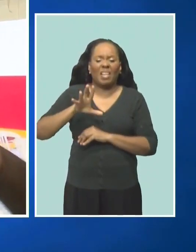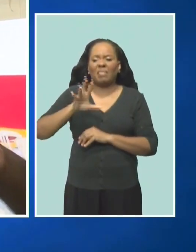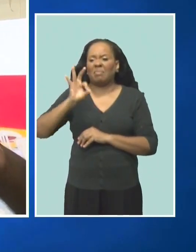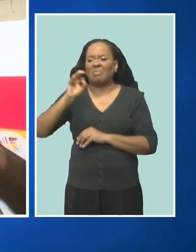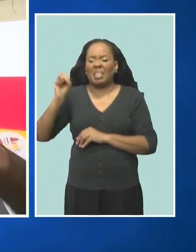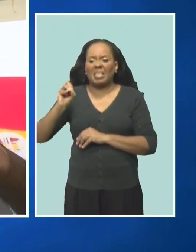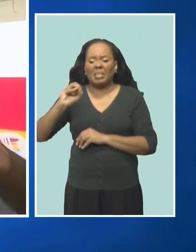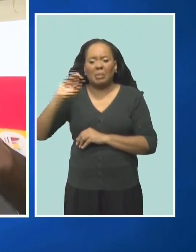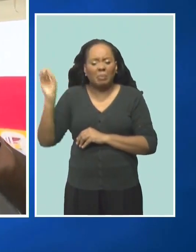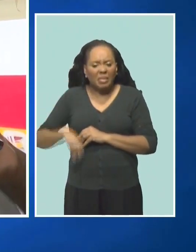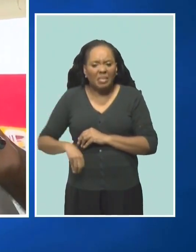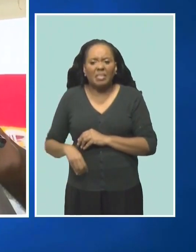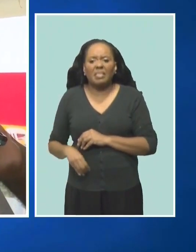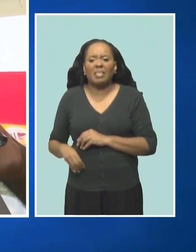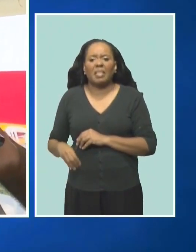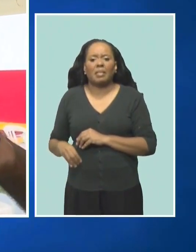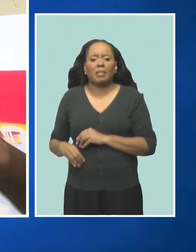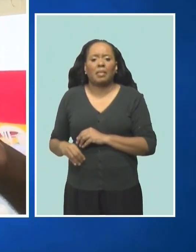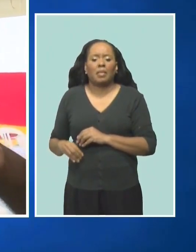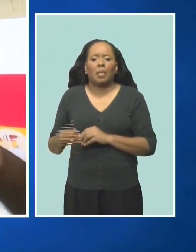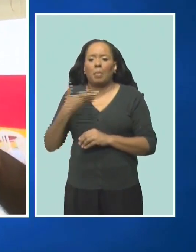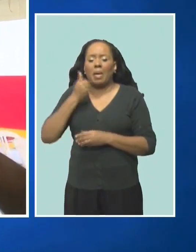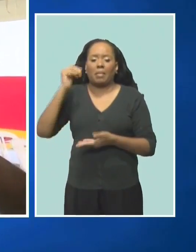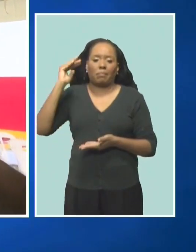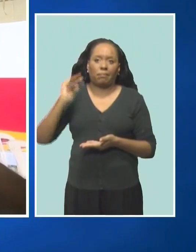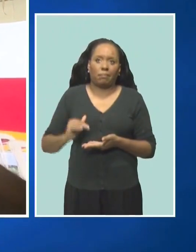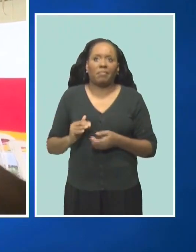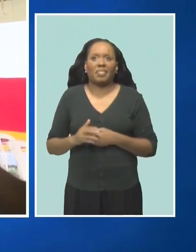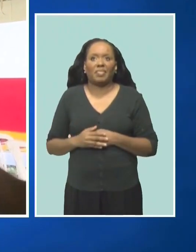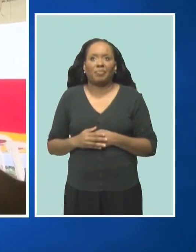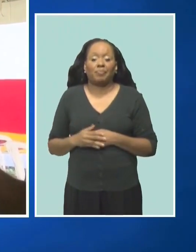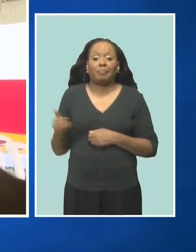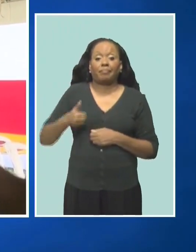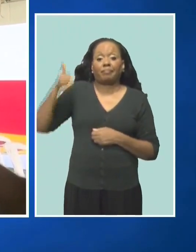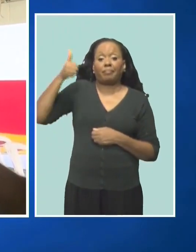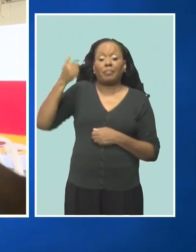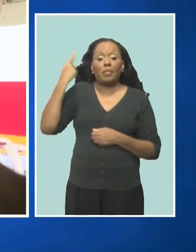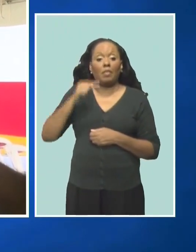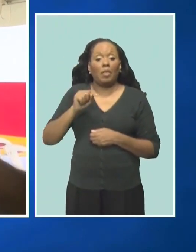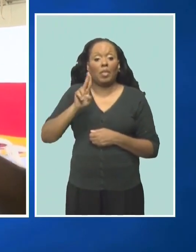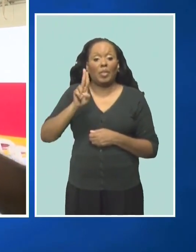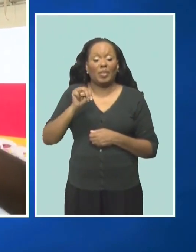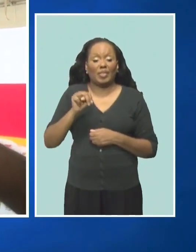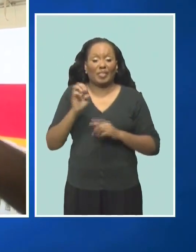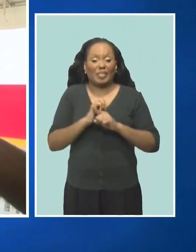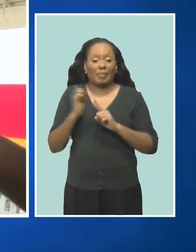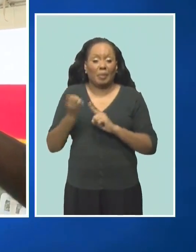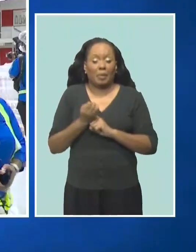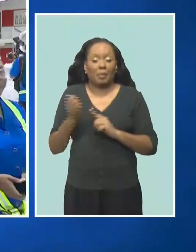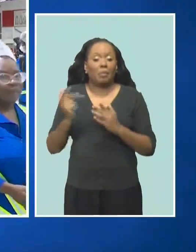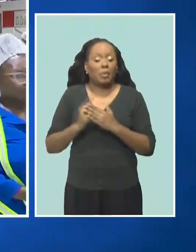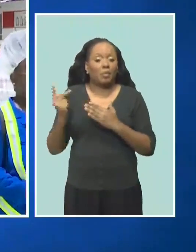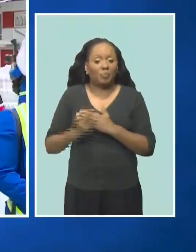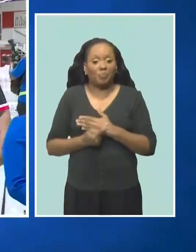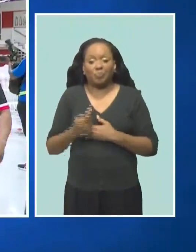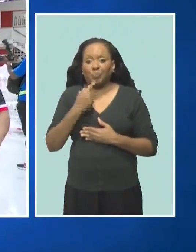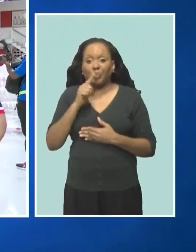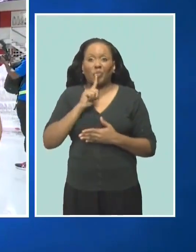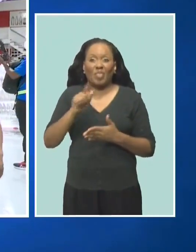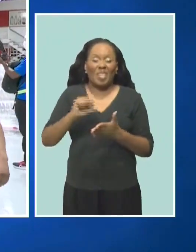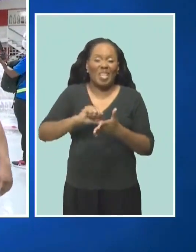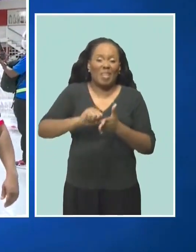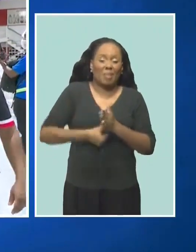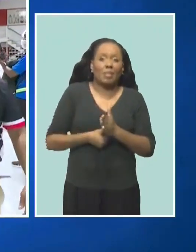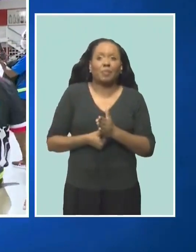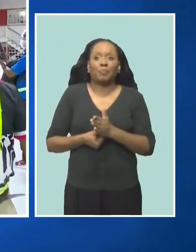of the Caribbean Sub-Regional Office for the UN Environment Programme, Vincent Sweeney, says he is impressed by